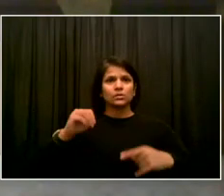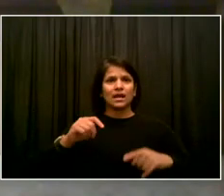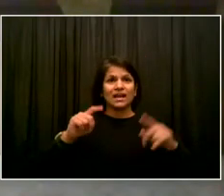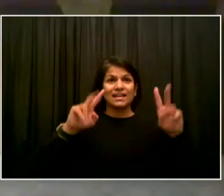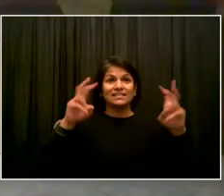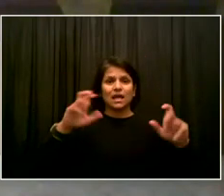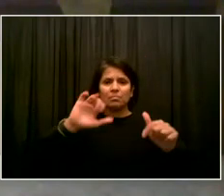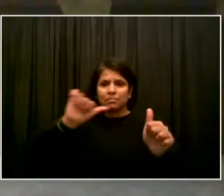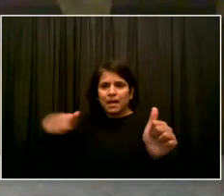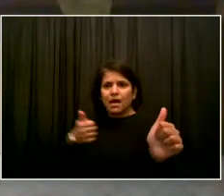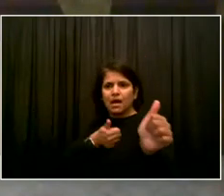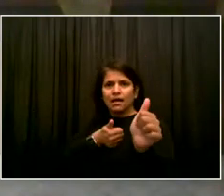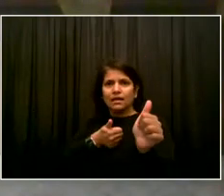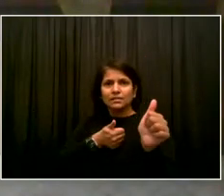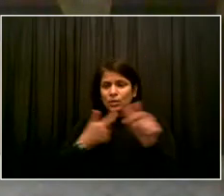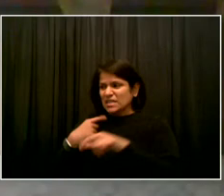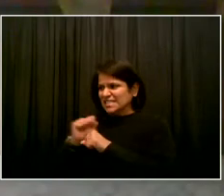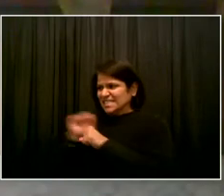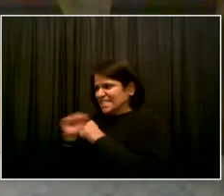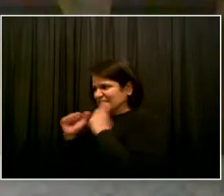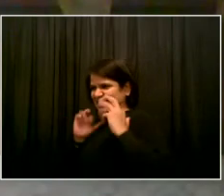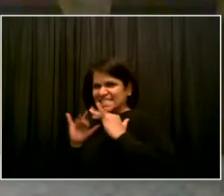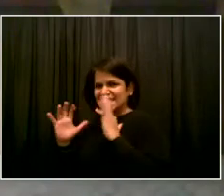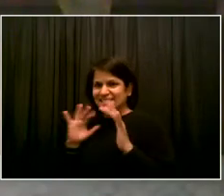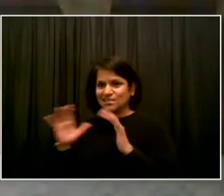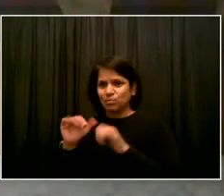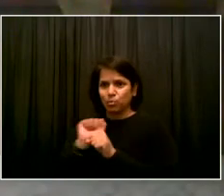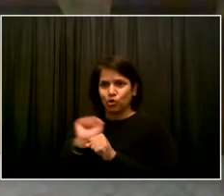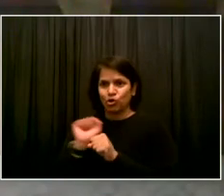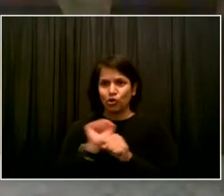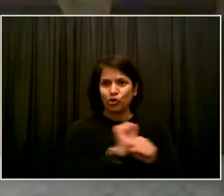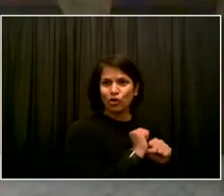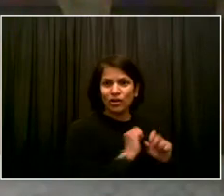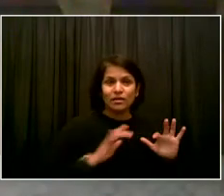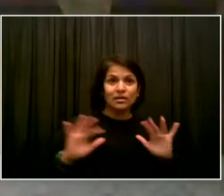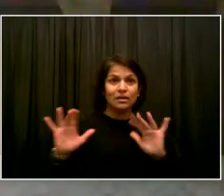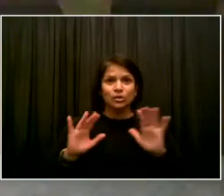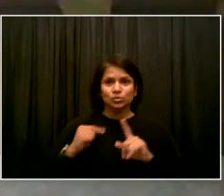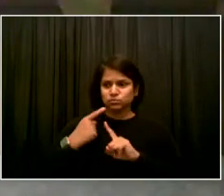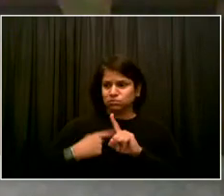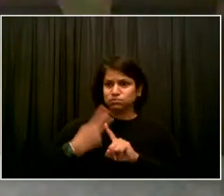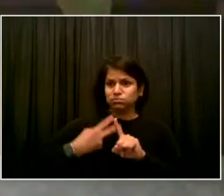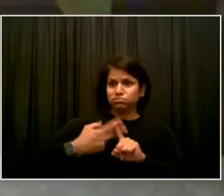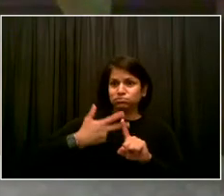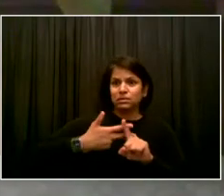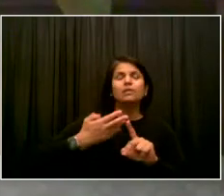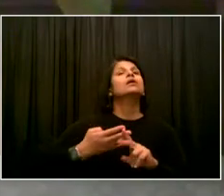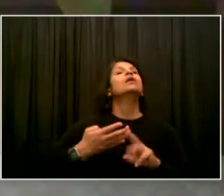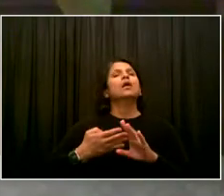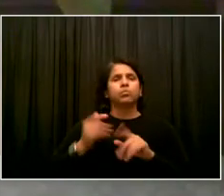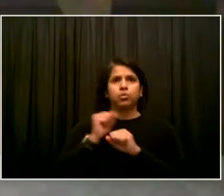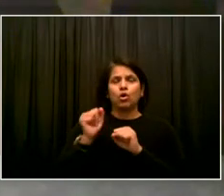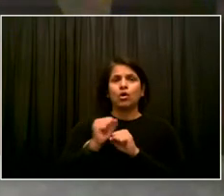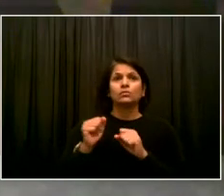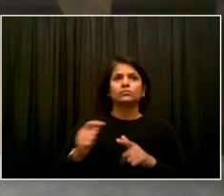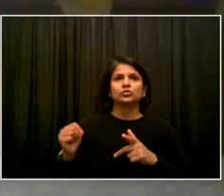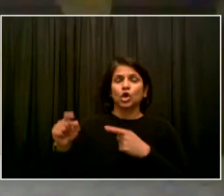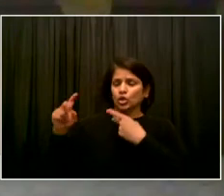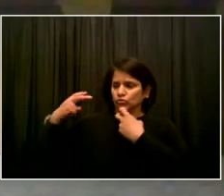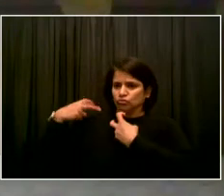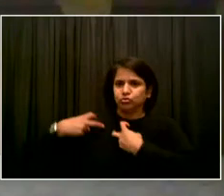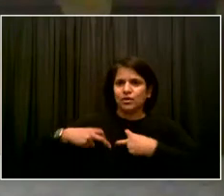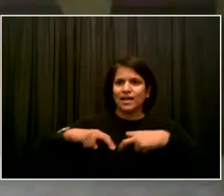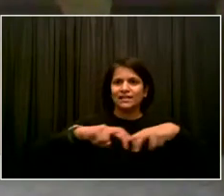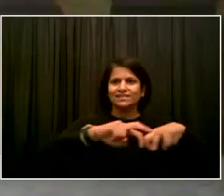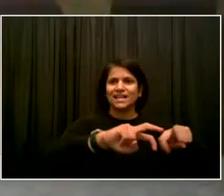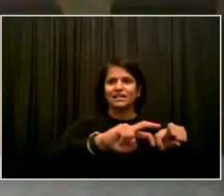months on how we have moved seamlessly to transition government. That's what makes America great, and that's what